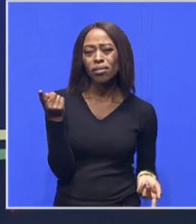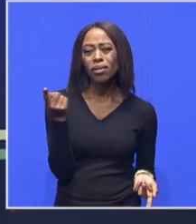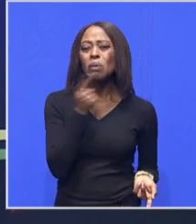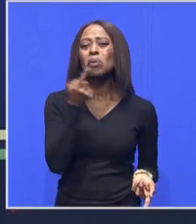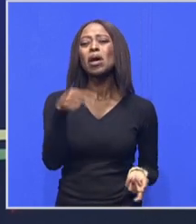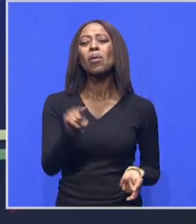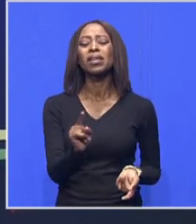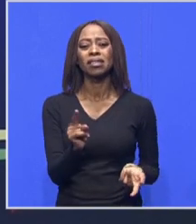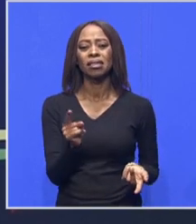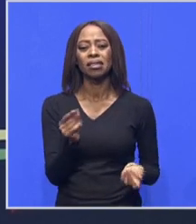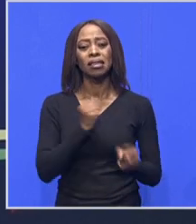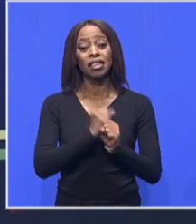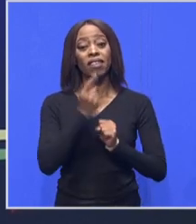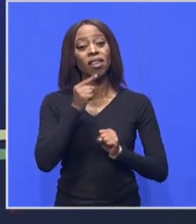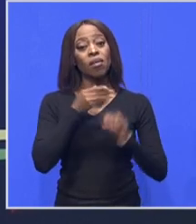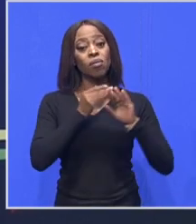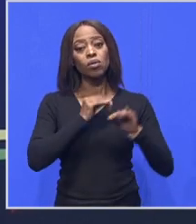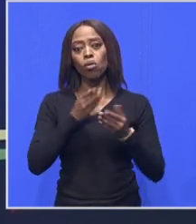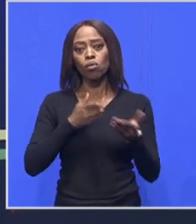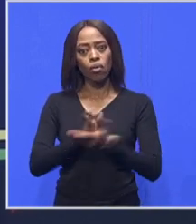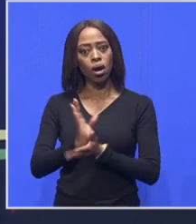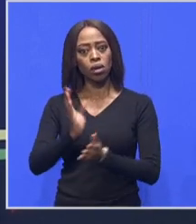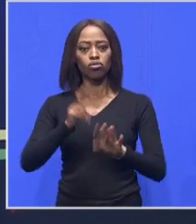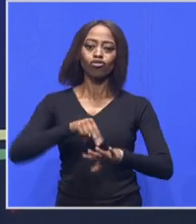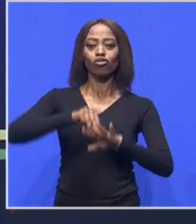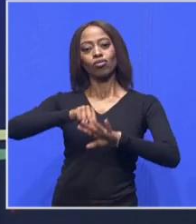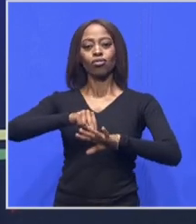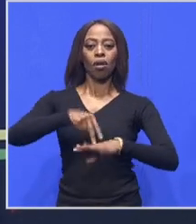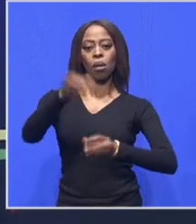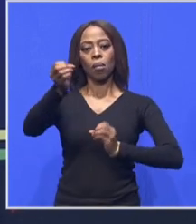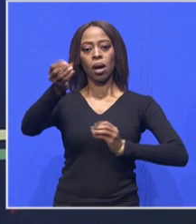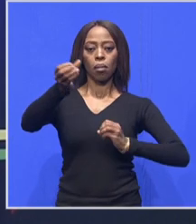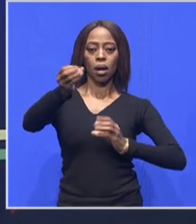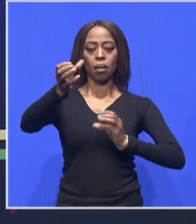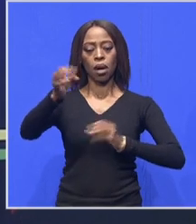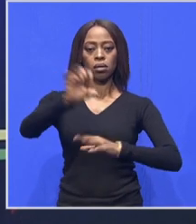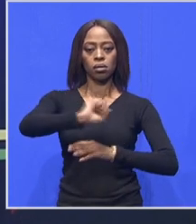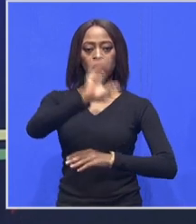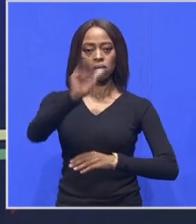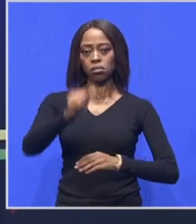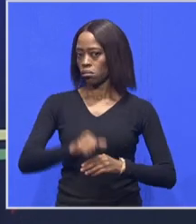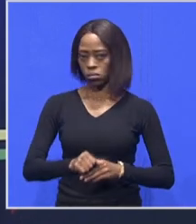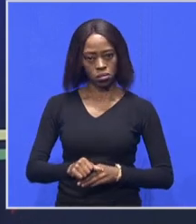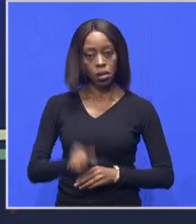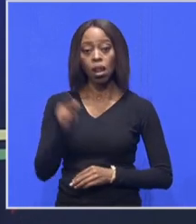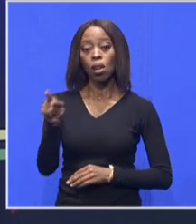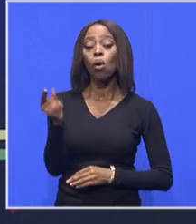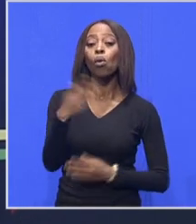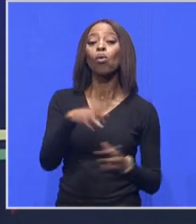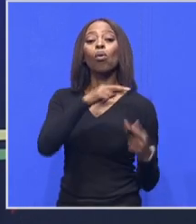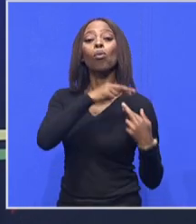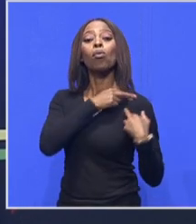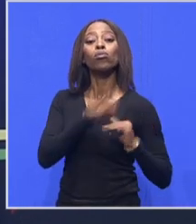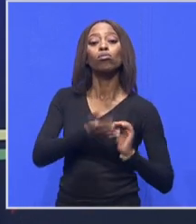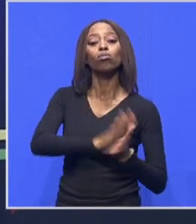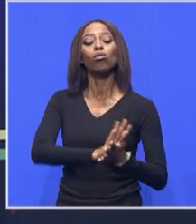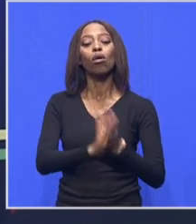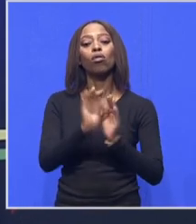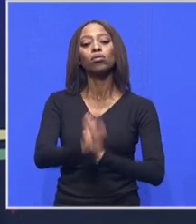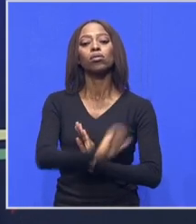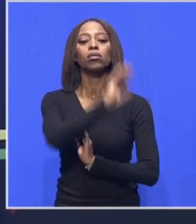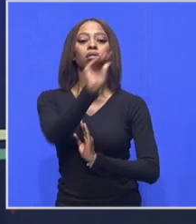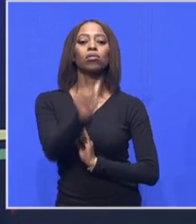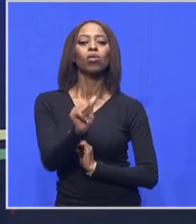say that he hasn't said before? So he has no right to address South Africa. He has presided over the disaster of this country. So what state of the nation address can he give over a country